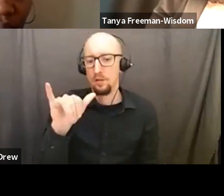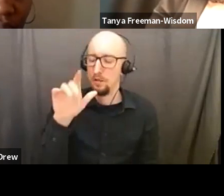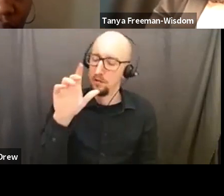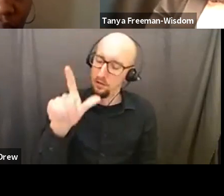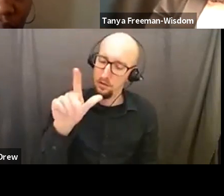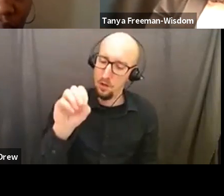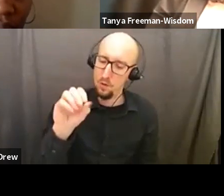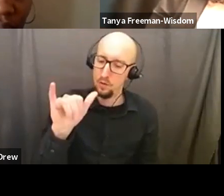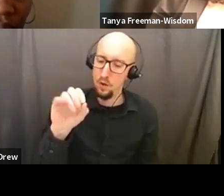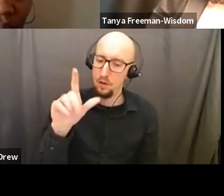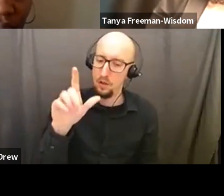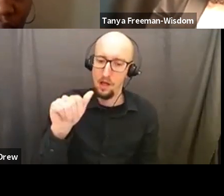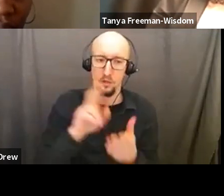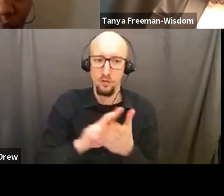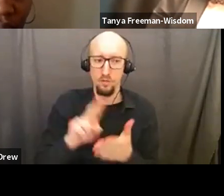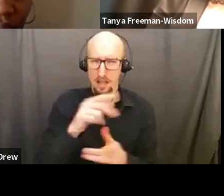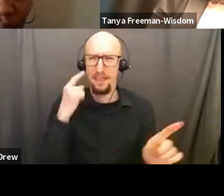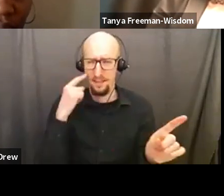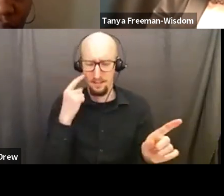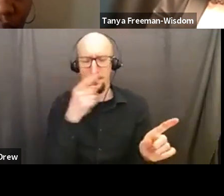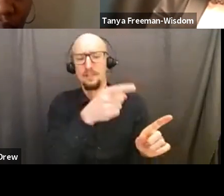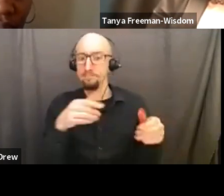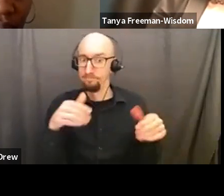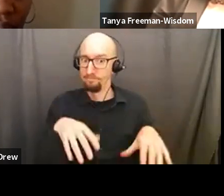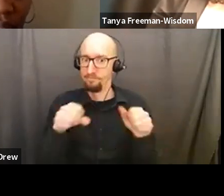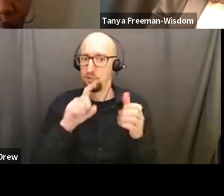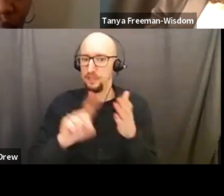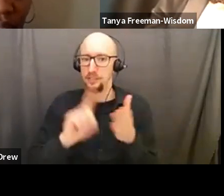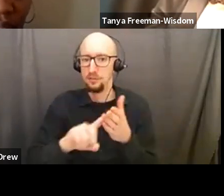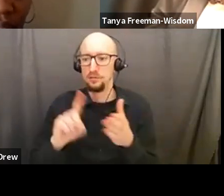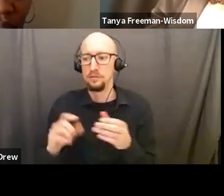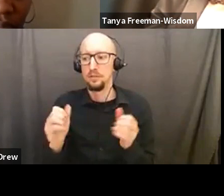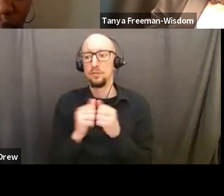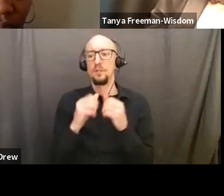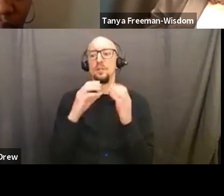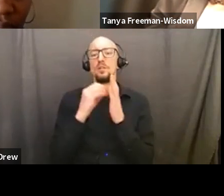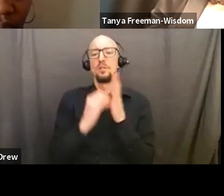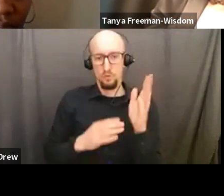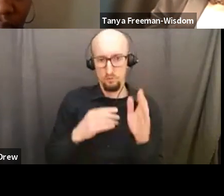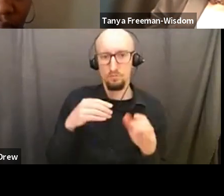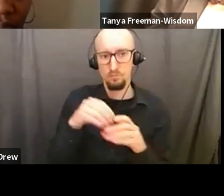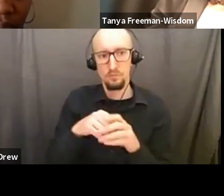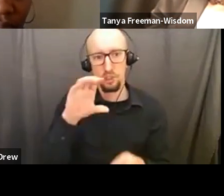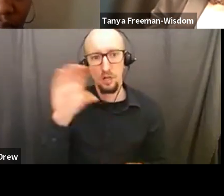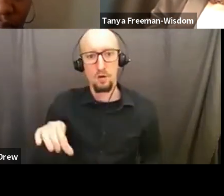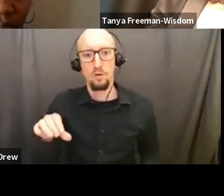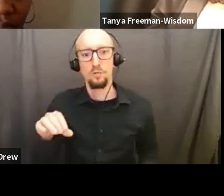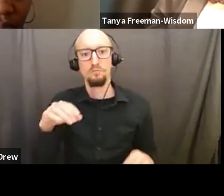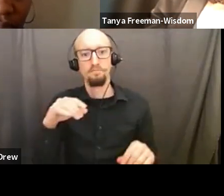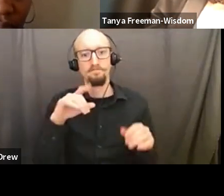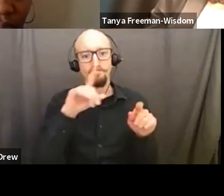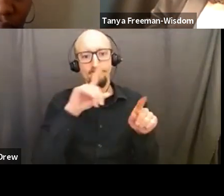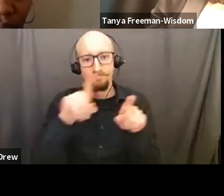believe, who had done research with students in Chicago about the